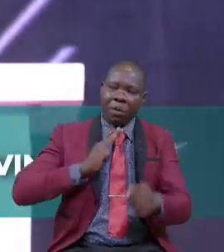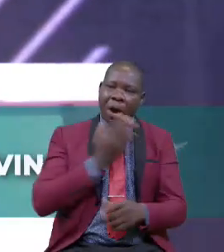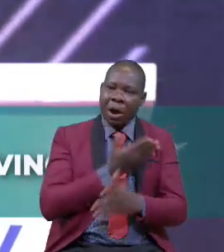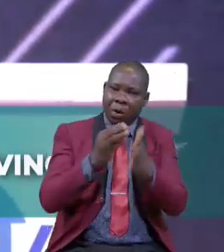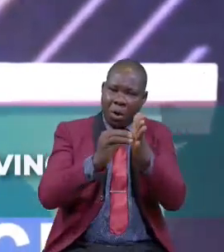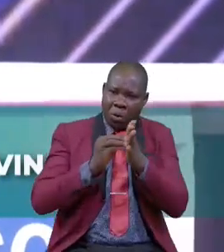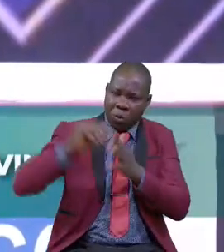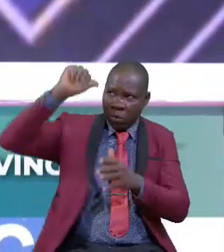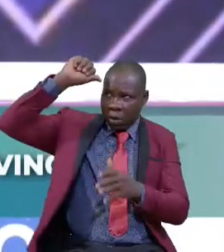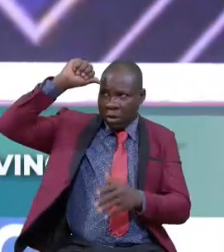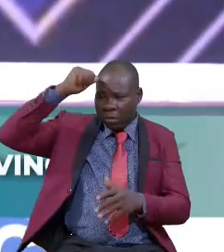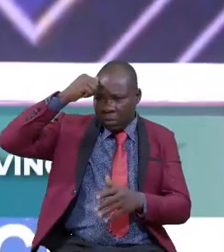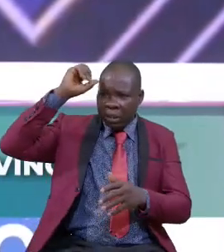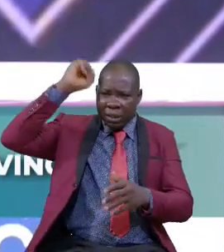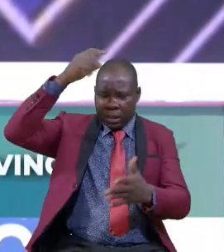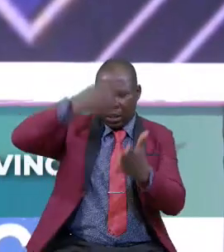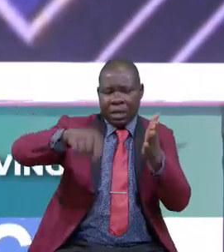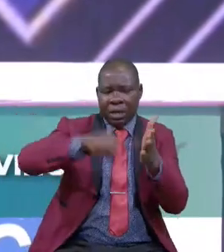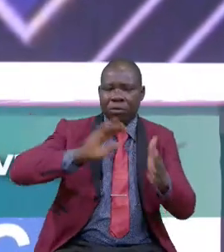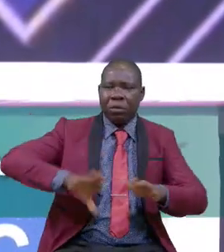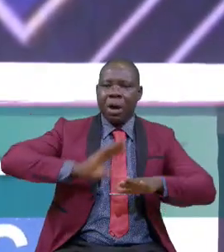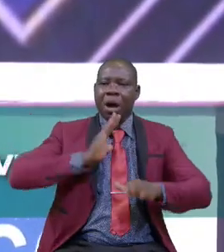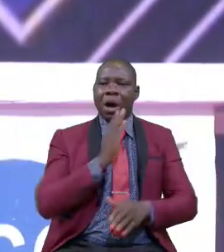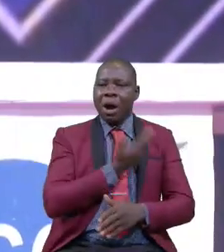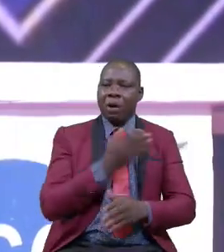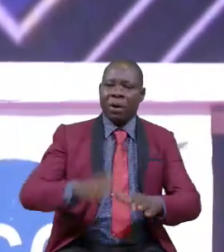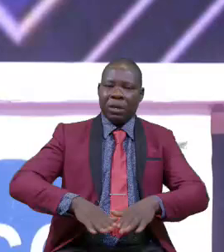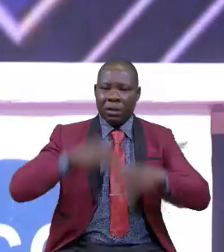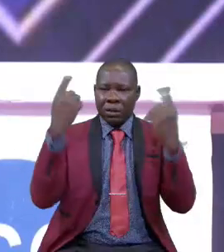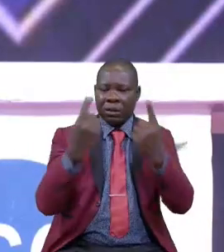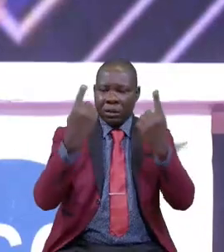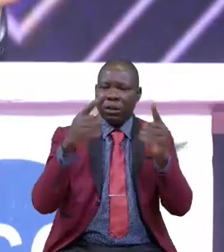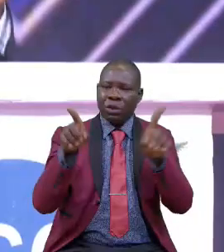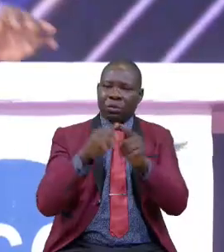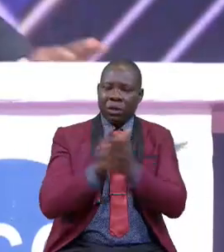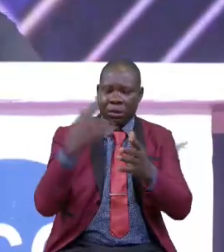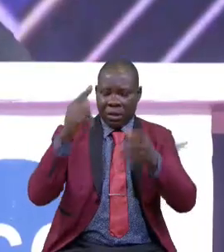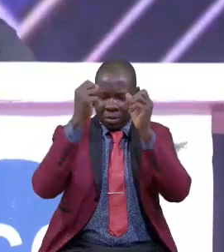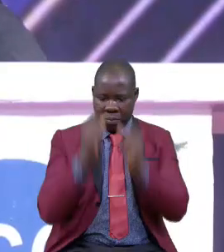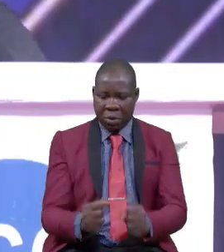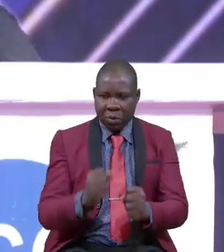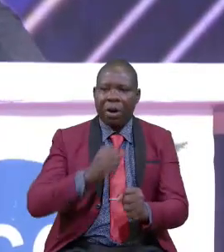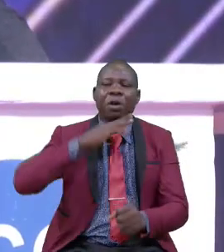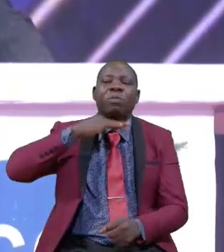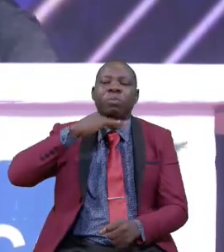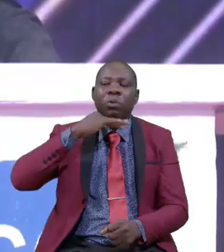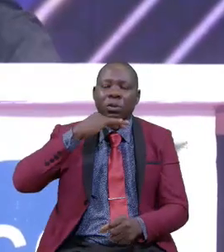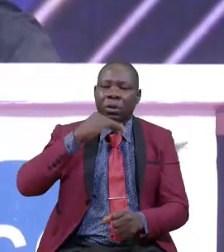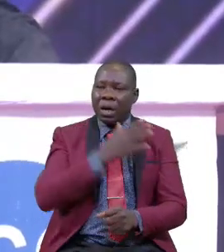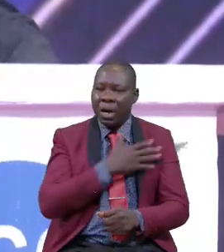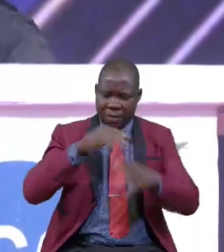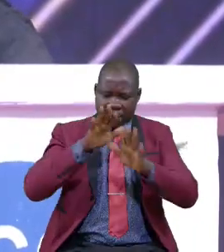so that the power, the pollution, and the pressure of the sin of the past will not